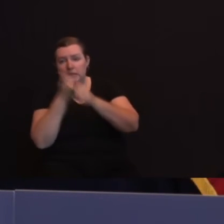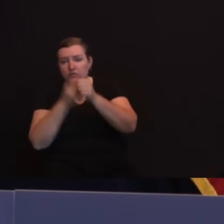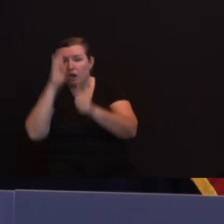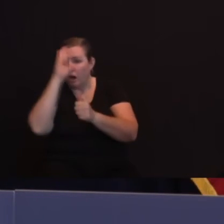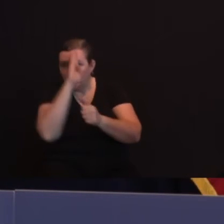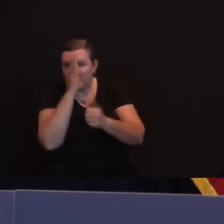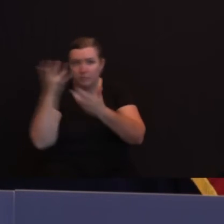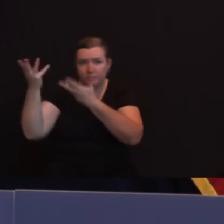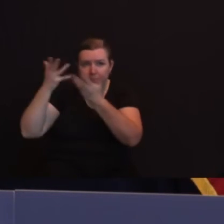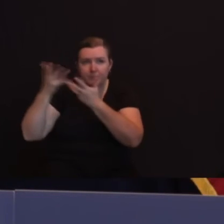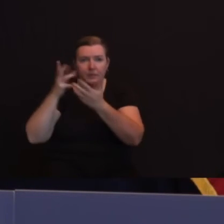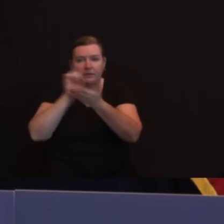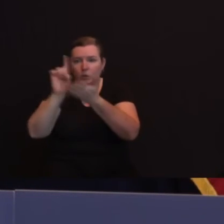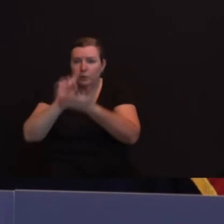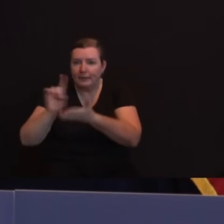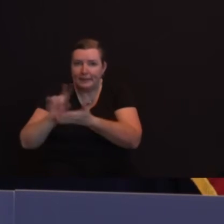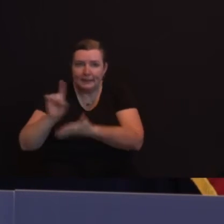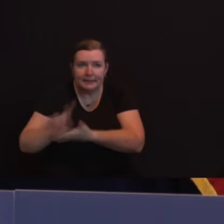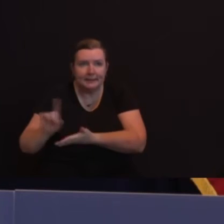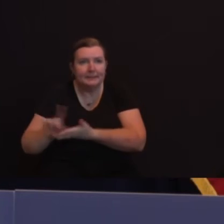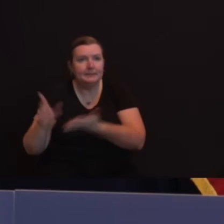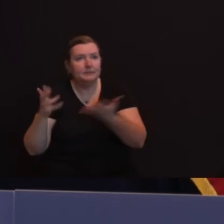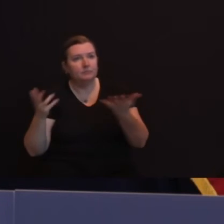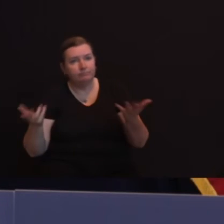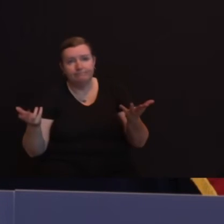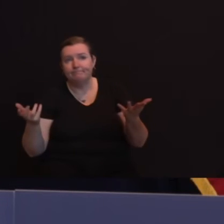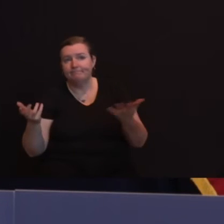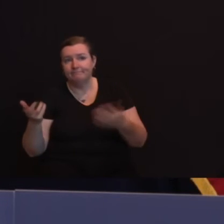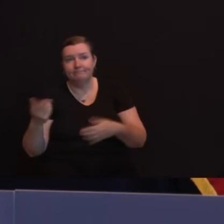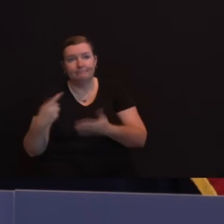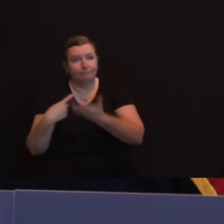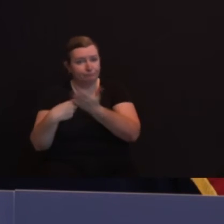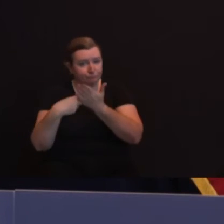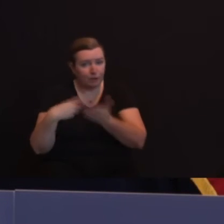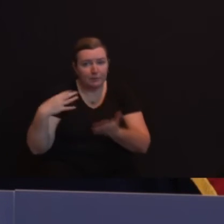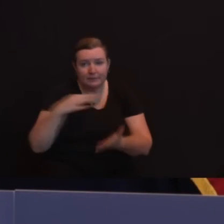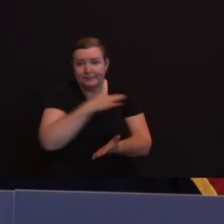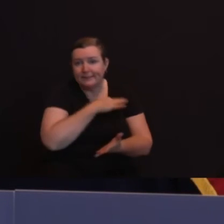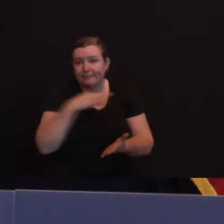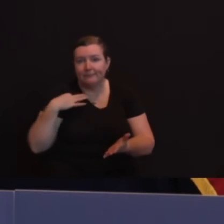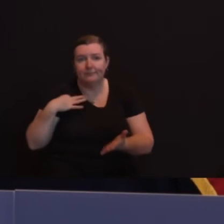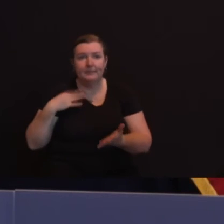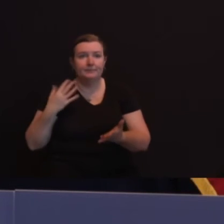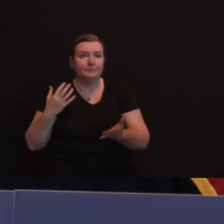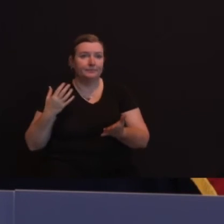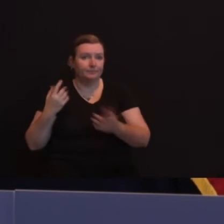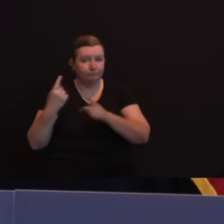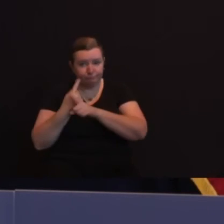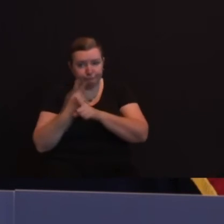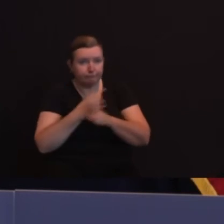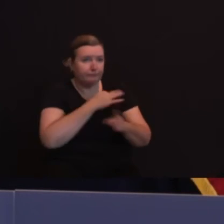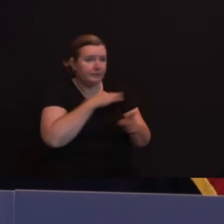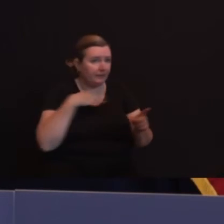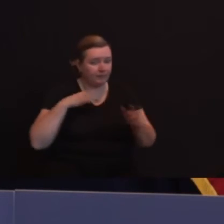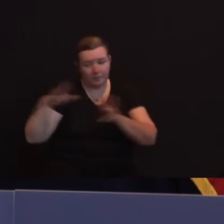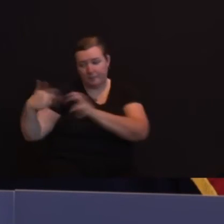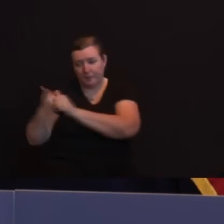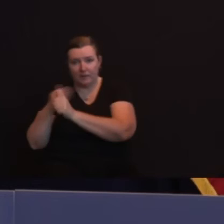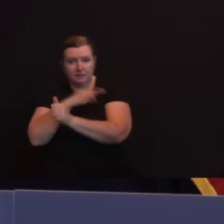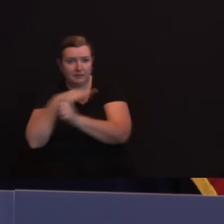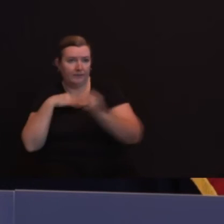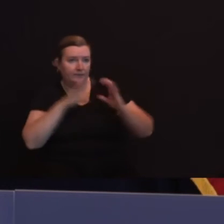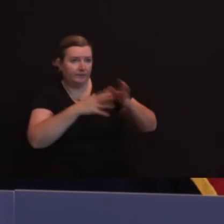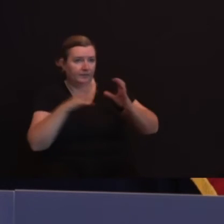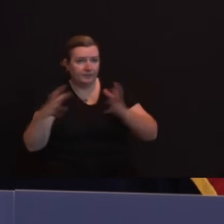weekly, and we've talked about staffing. You're in conventional staffing, get your contingency and crisis staffing